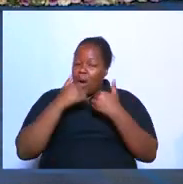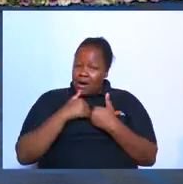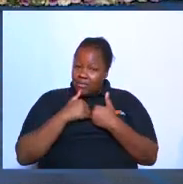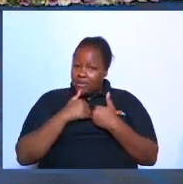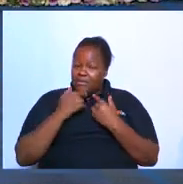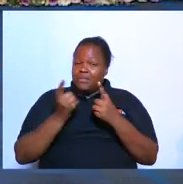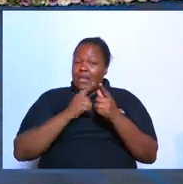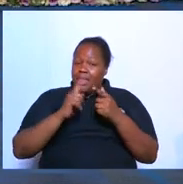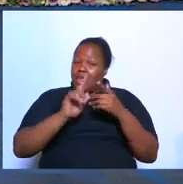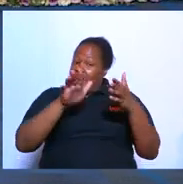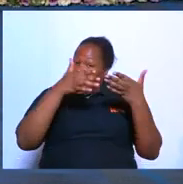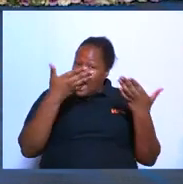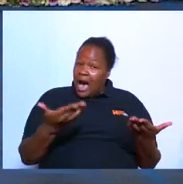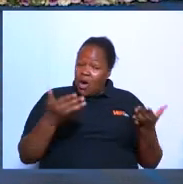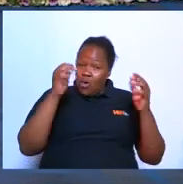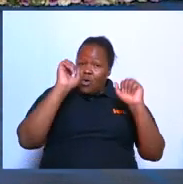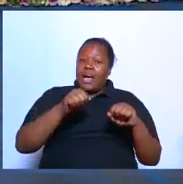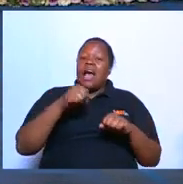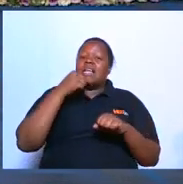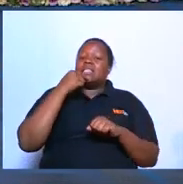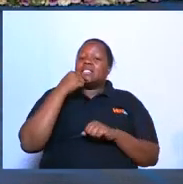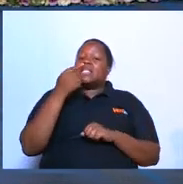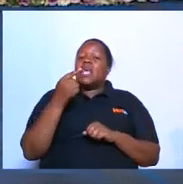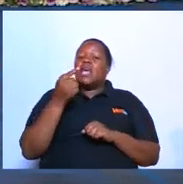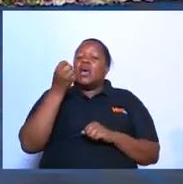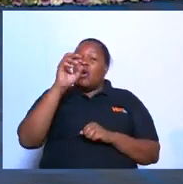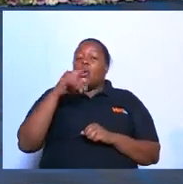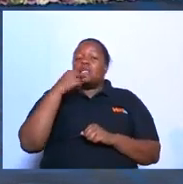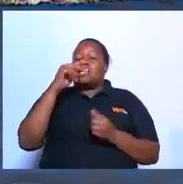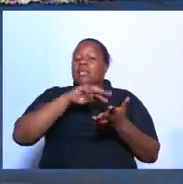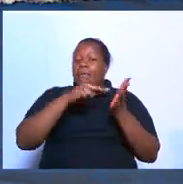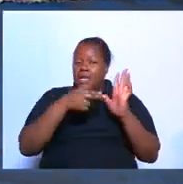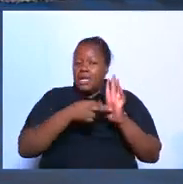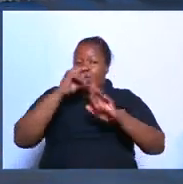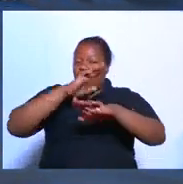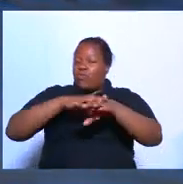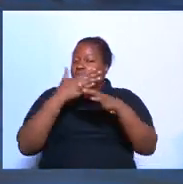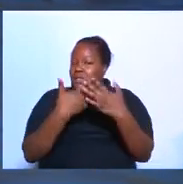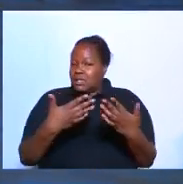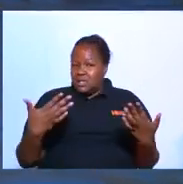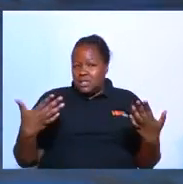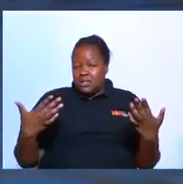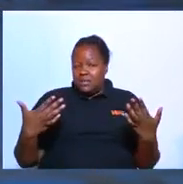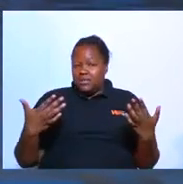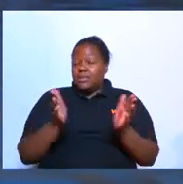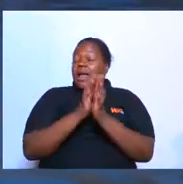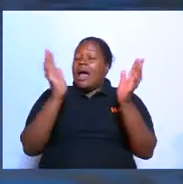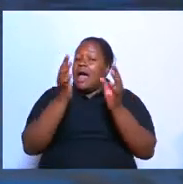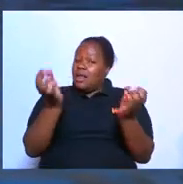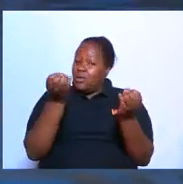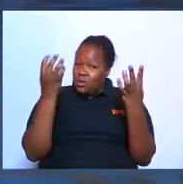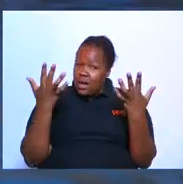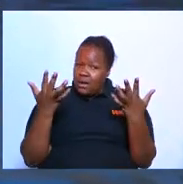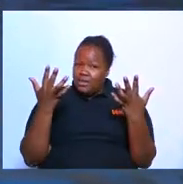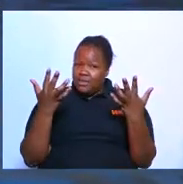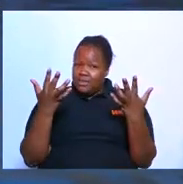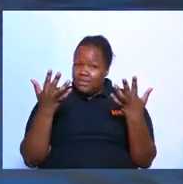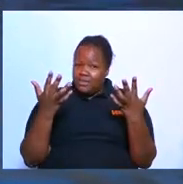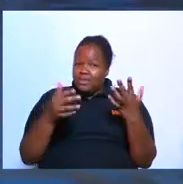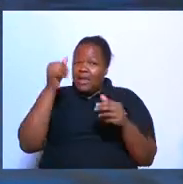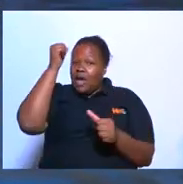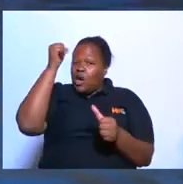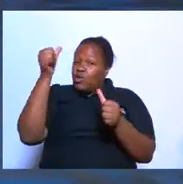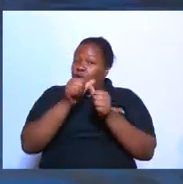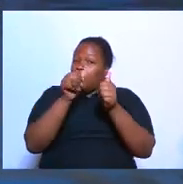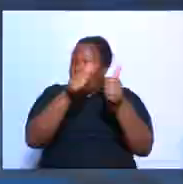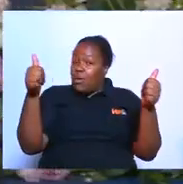and how they can Define good things Hallelujah Hallelujah you